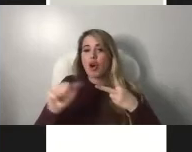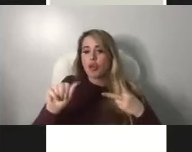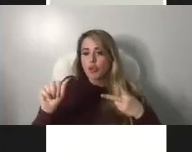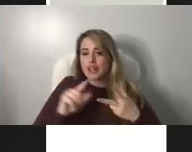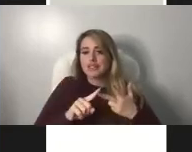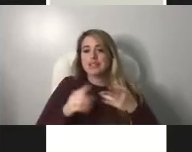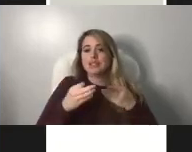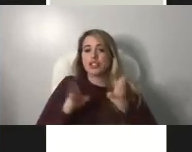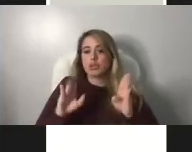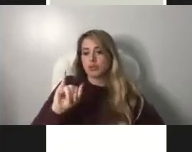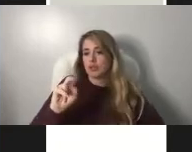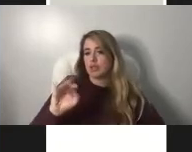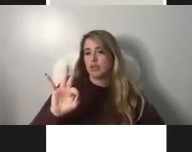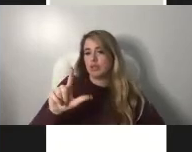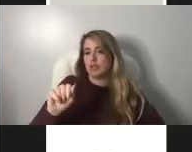generalized inflammation.